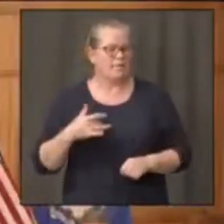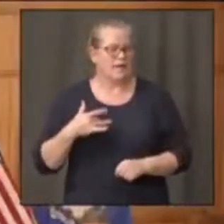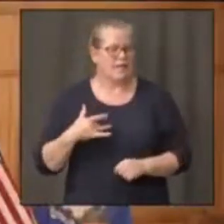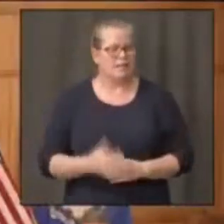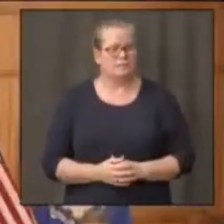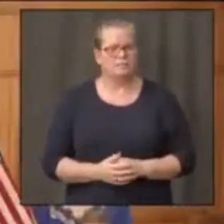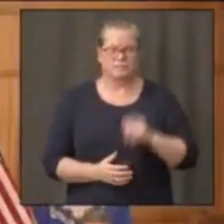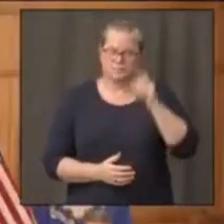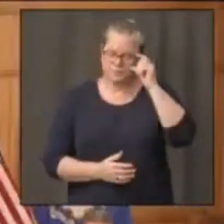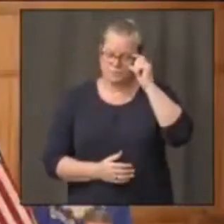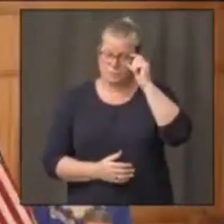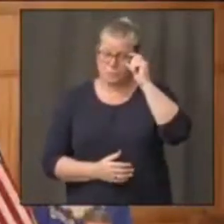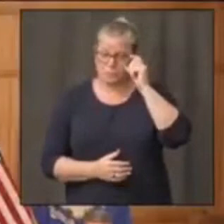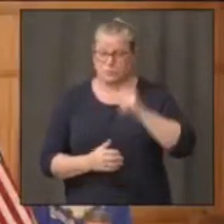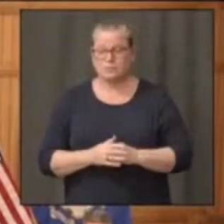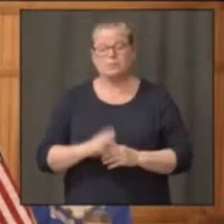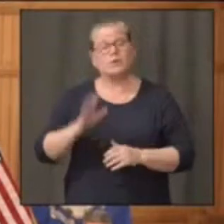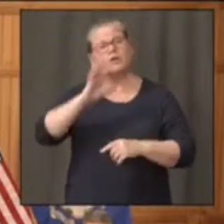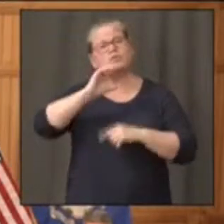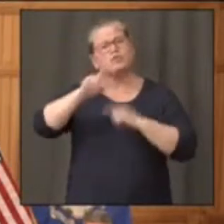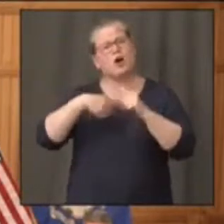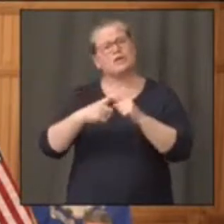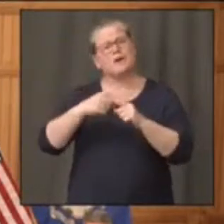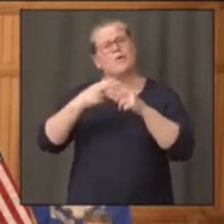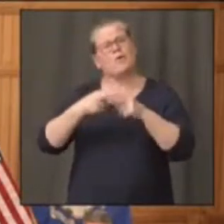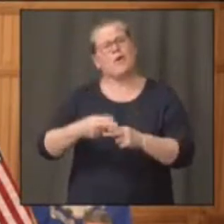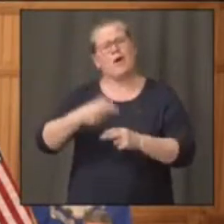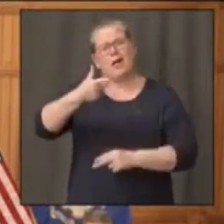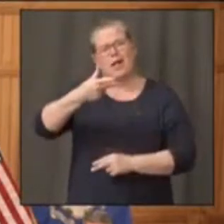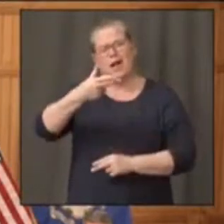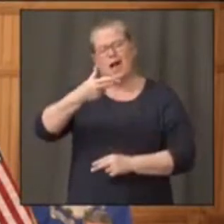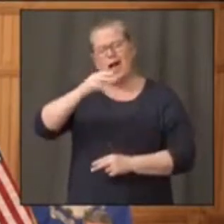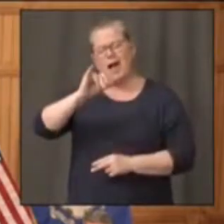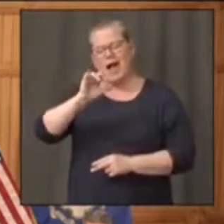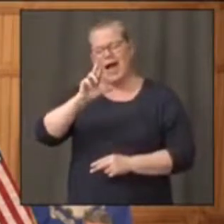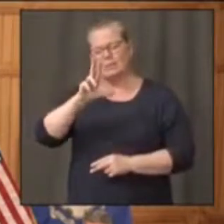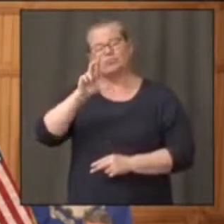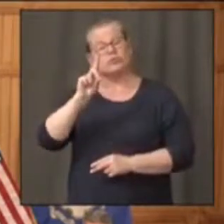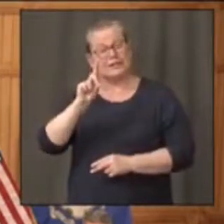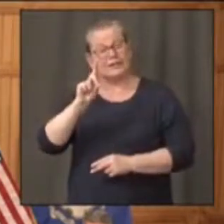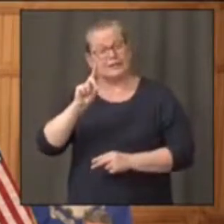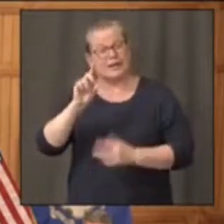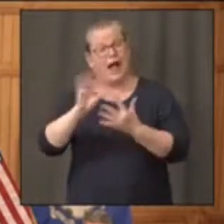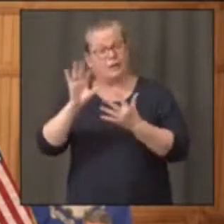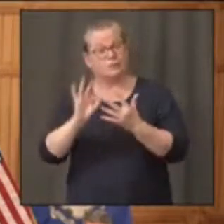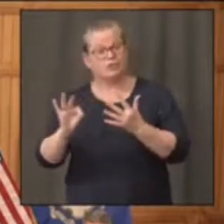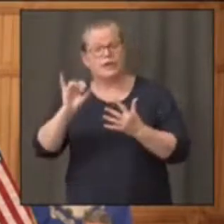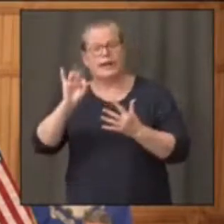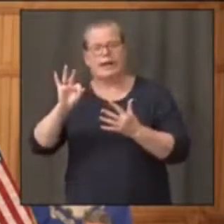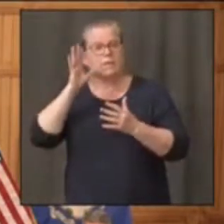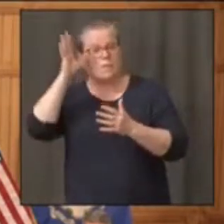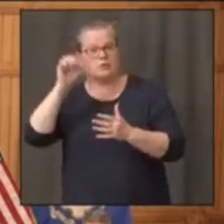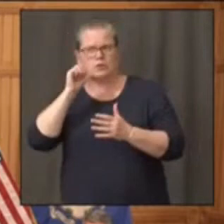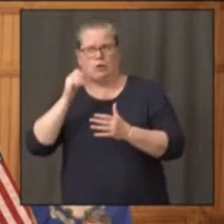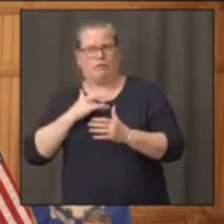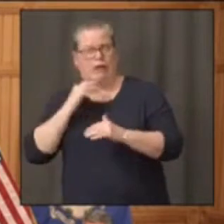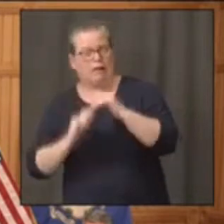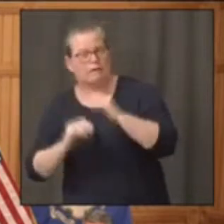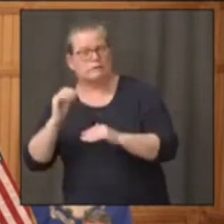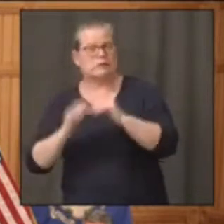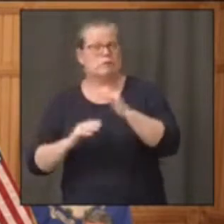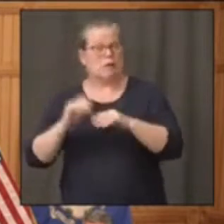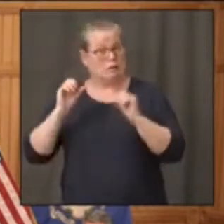not ready to send kids to school. They have that option to keep kids home. Will teachers have that option? They could be part of the vulnerable population. They could live